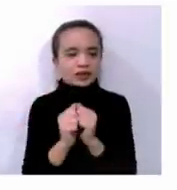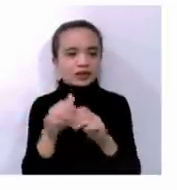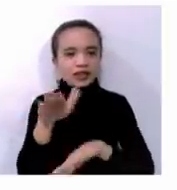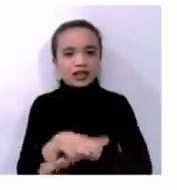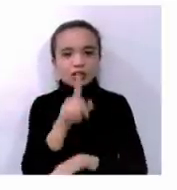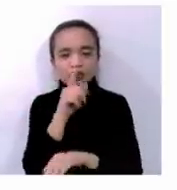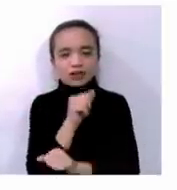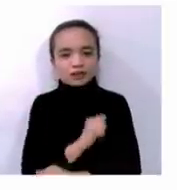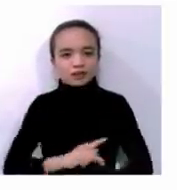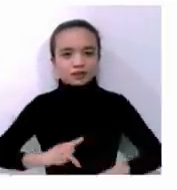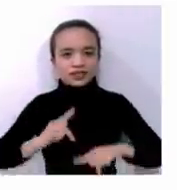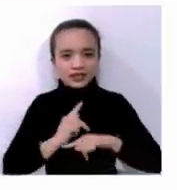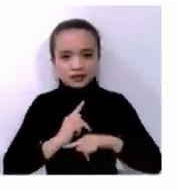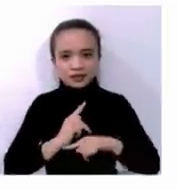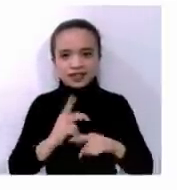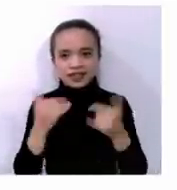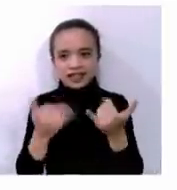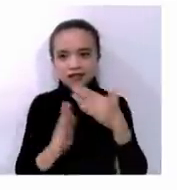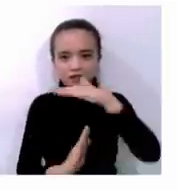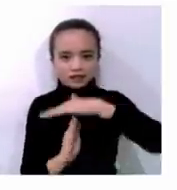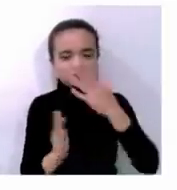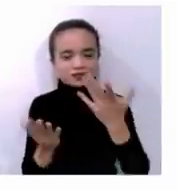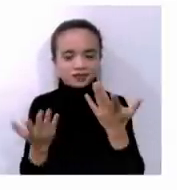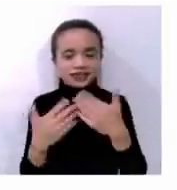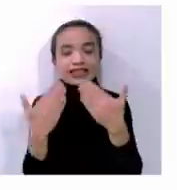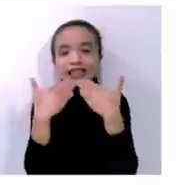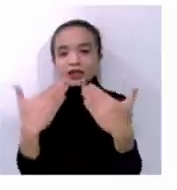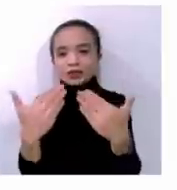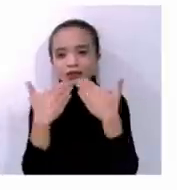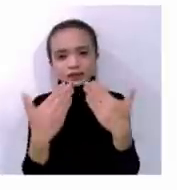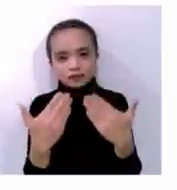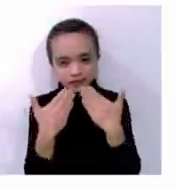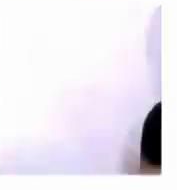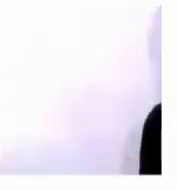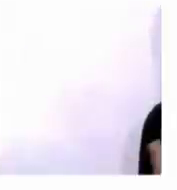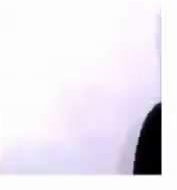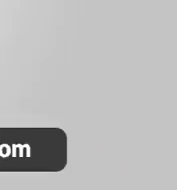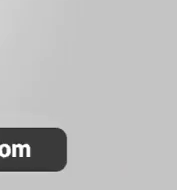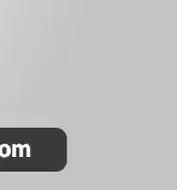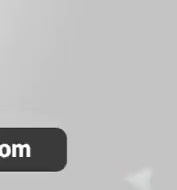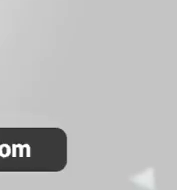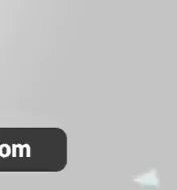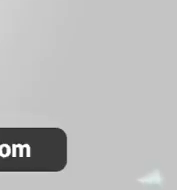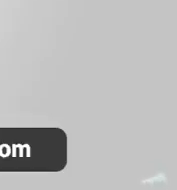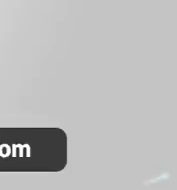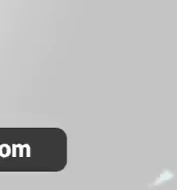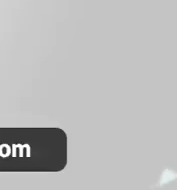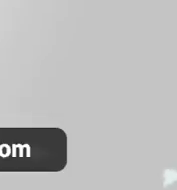appreciate you taking some time out to join us today. Thanks a lot. Cute puppy over there. Take care.